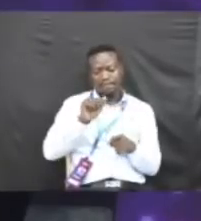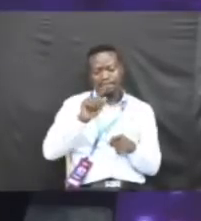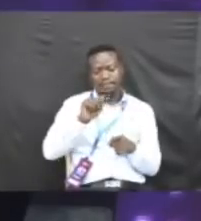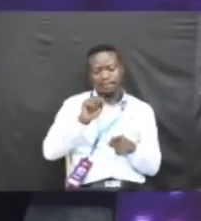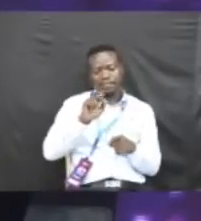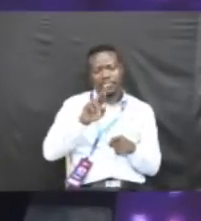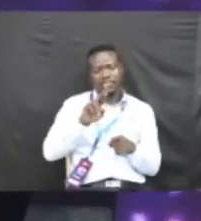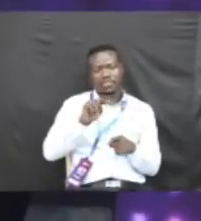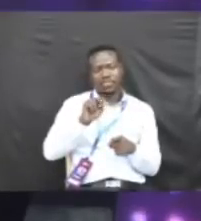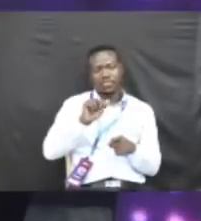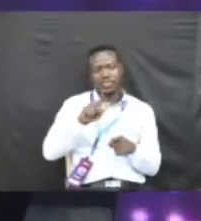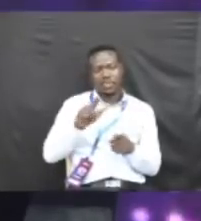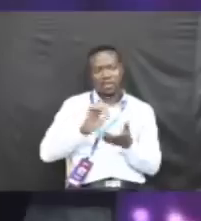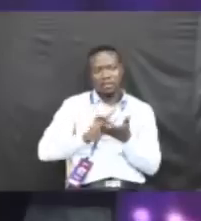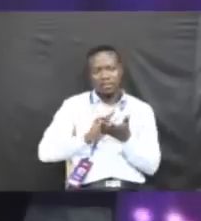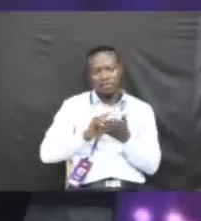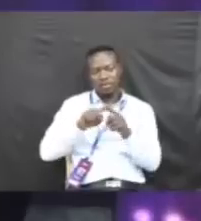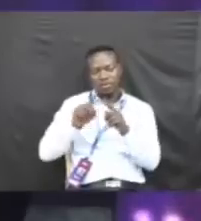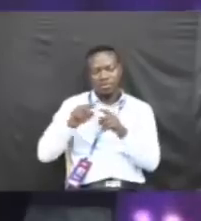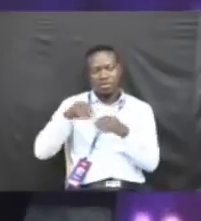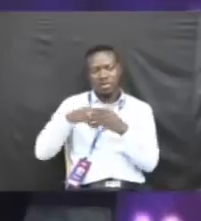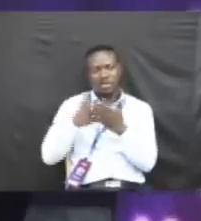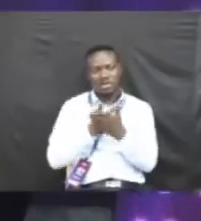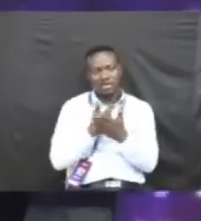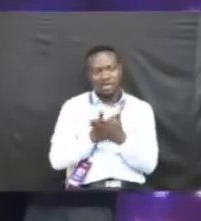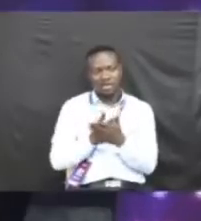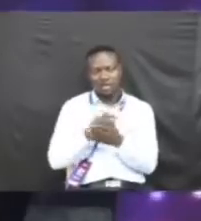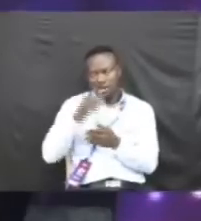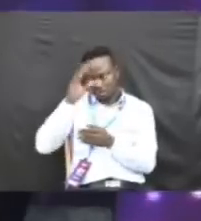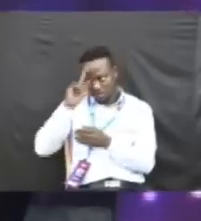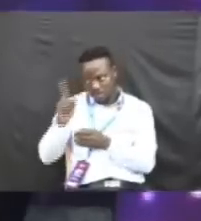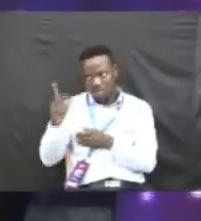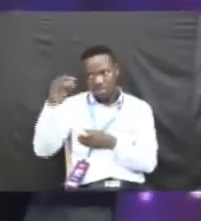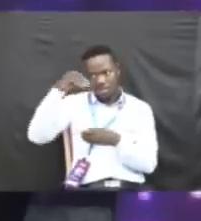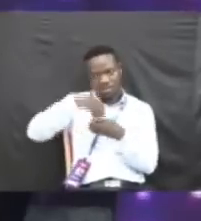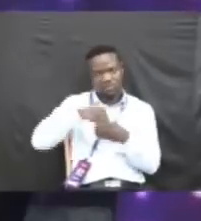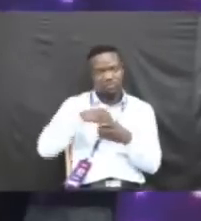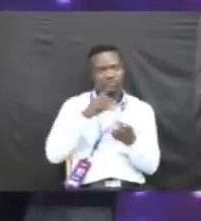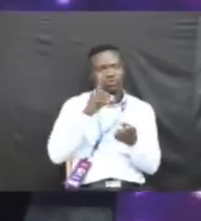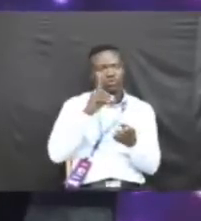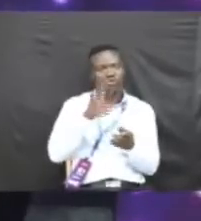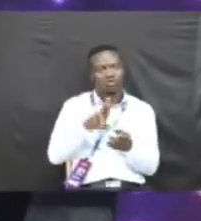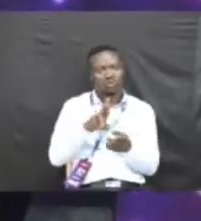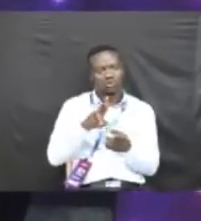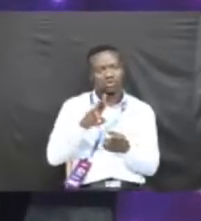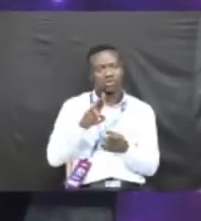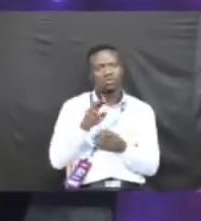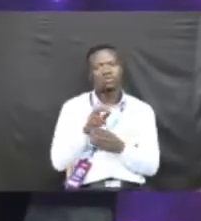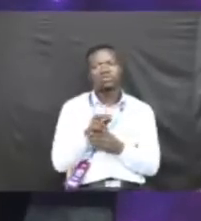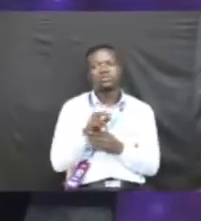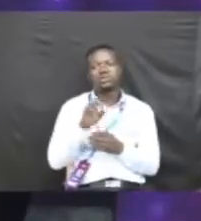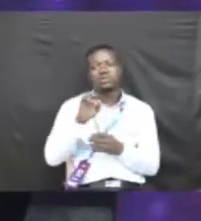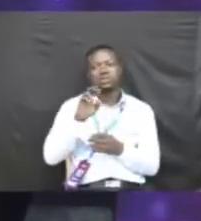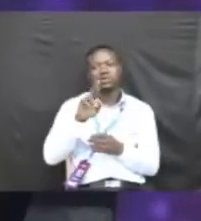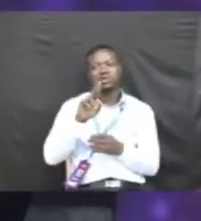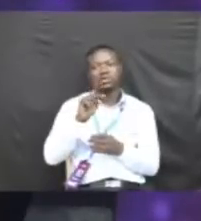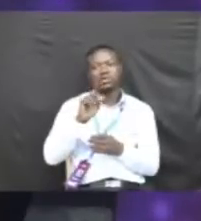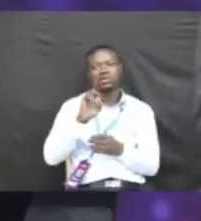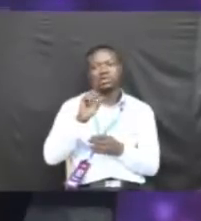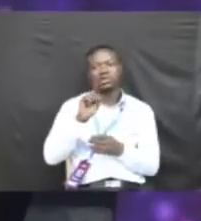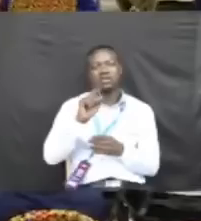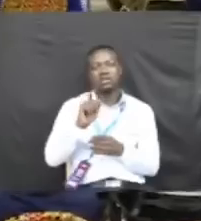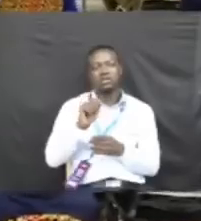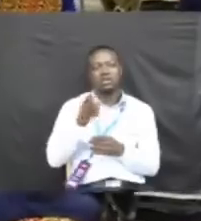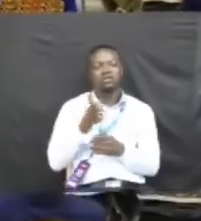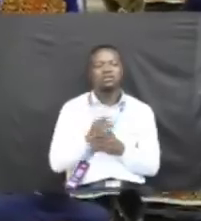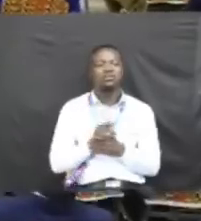fetal medicine fellows in Ghana including our brother Dr. Perez Sep I don't know whether he was